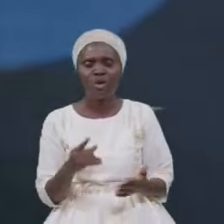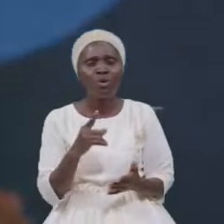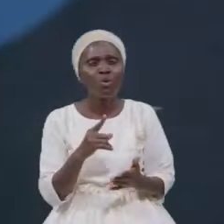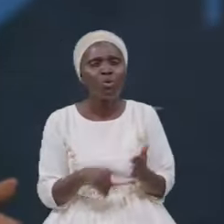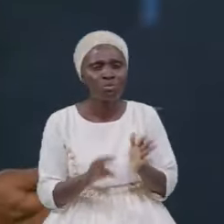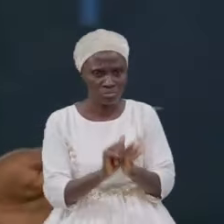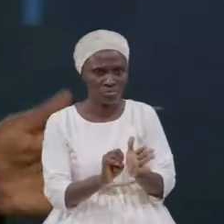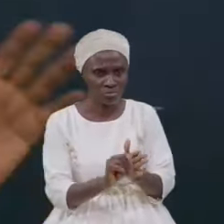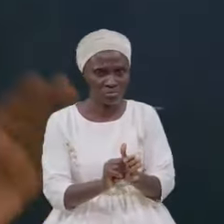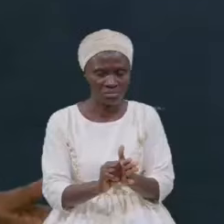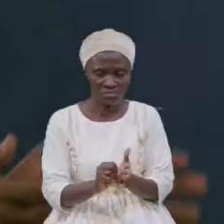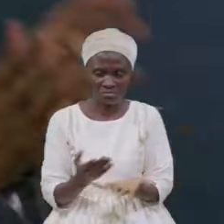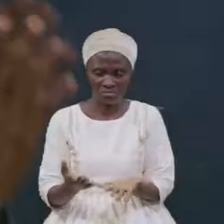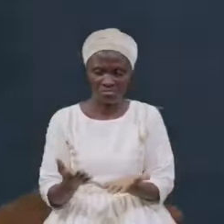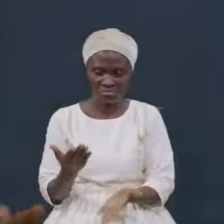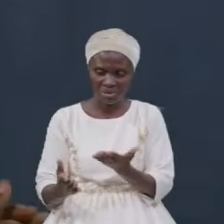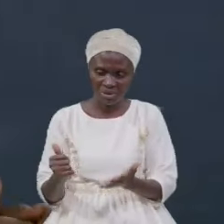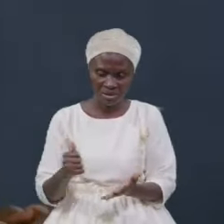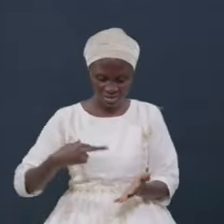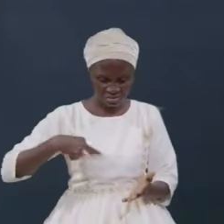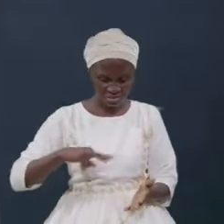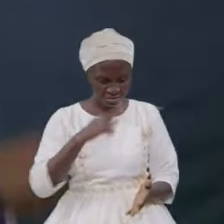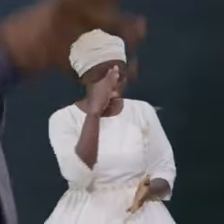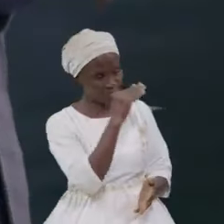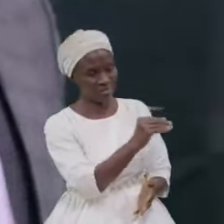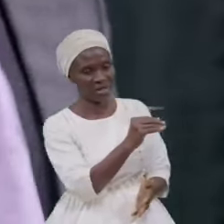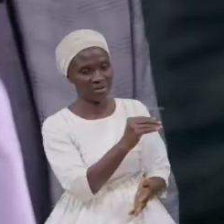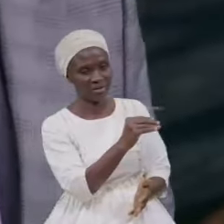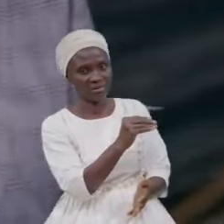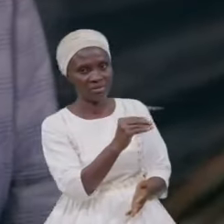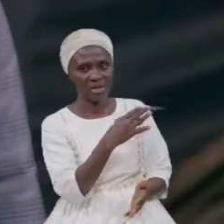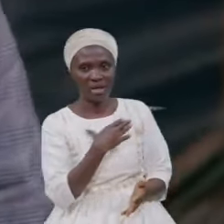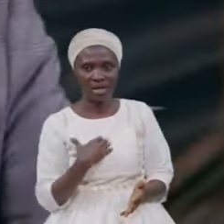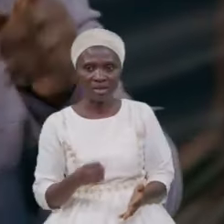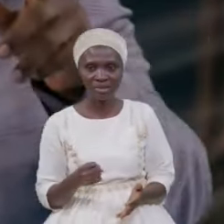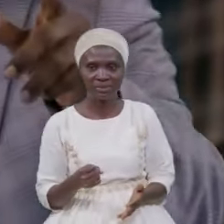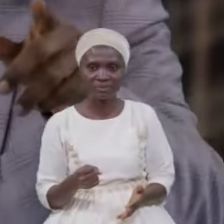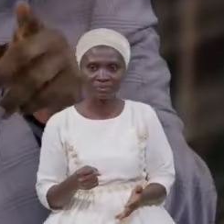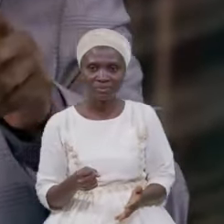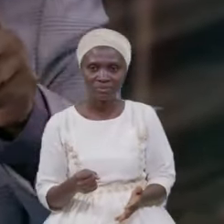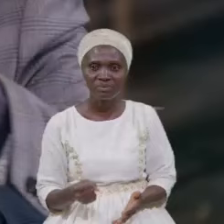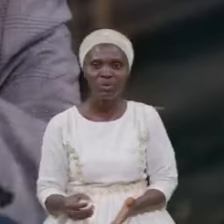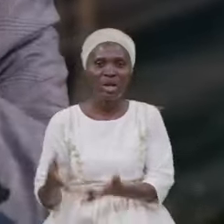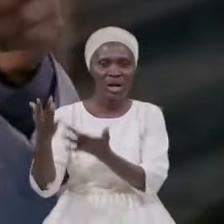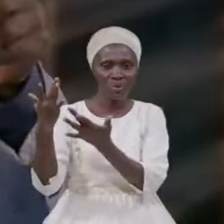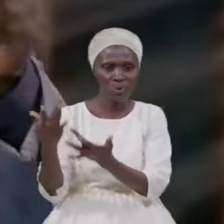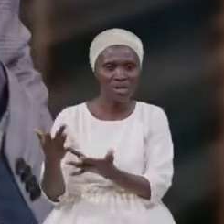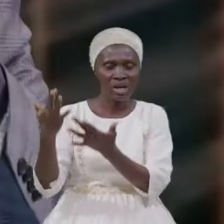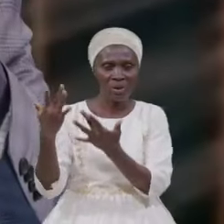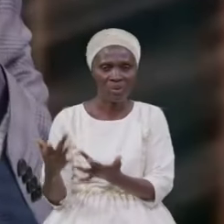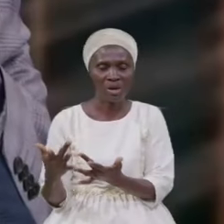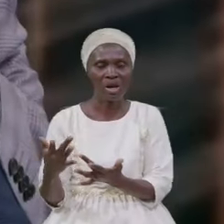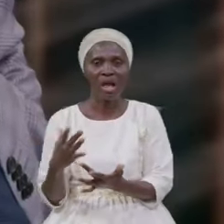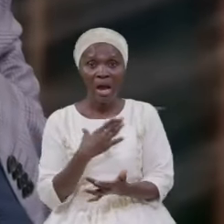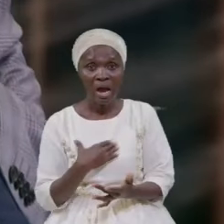he waits and waits and waits, and the opportunity is there for you tonight, for him tonight, for